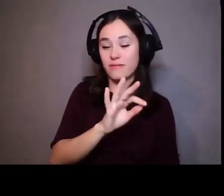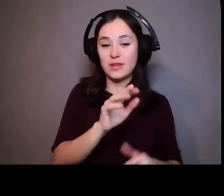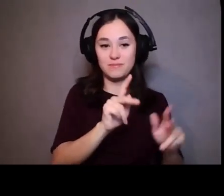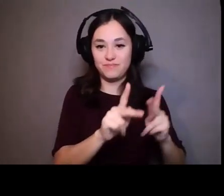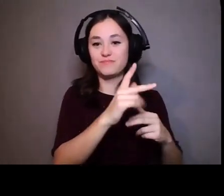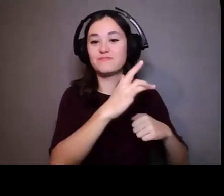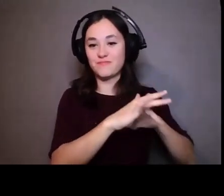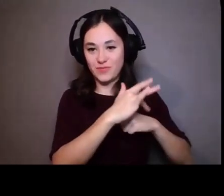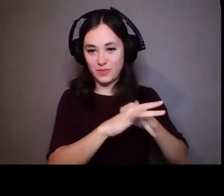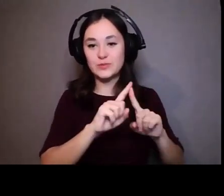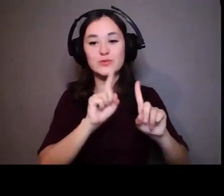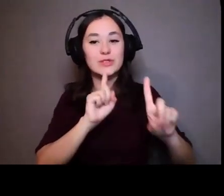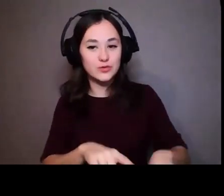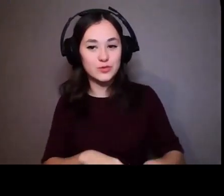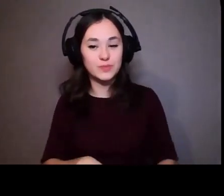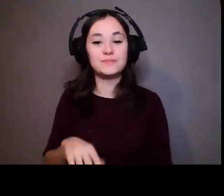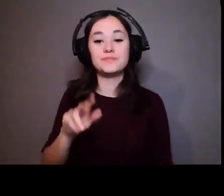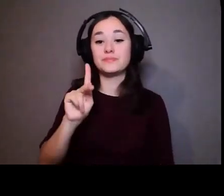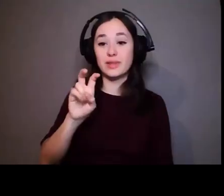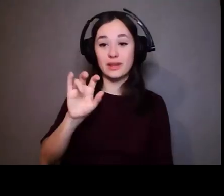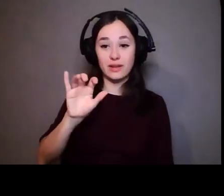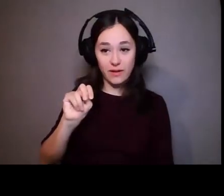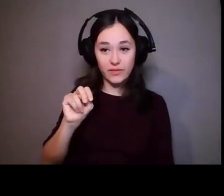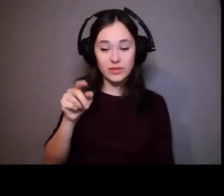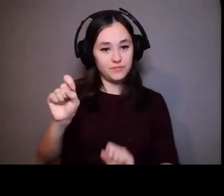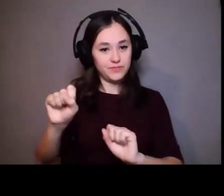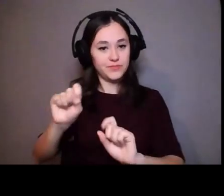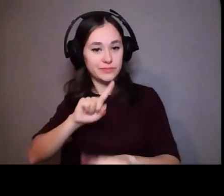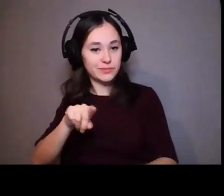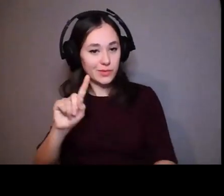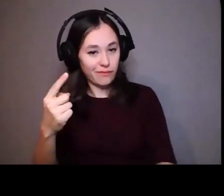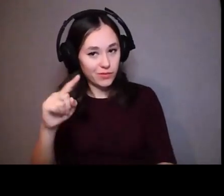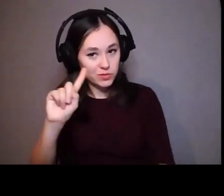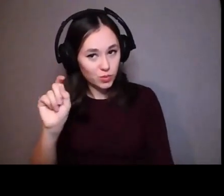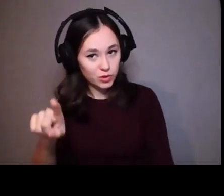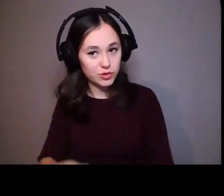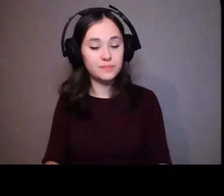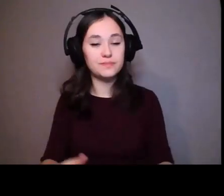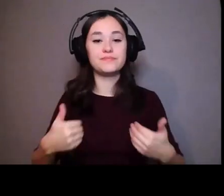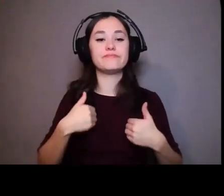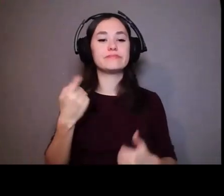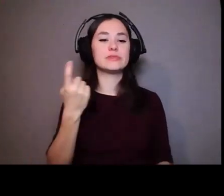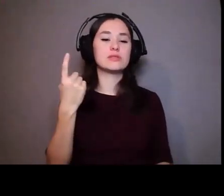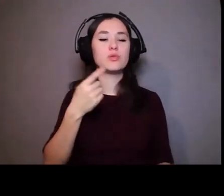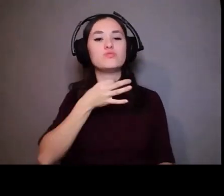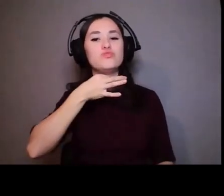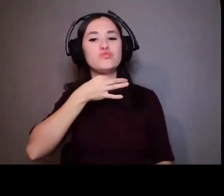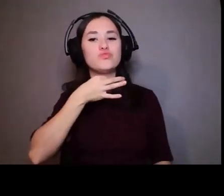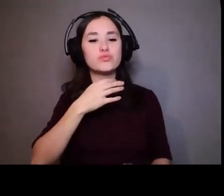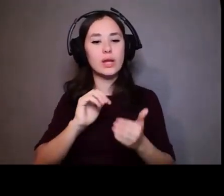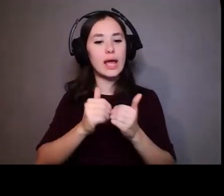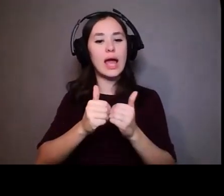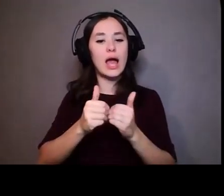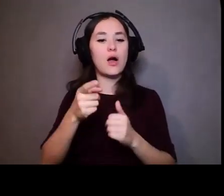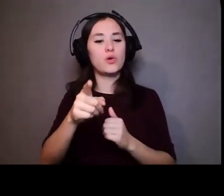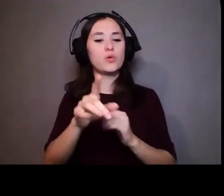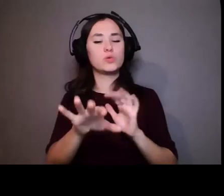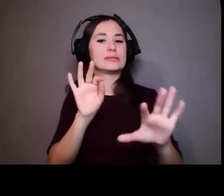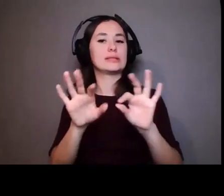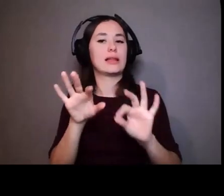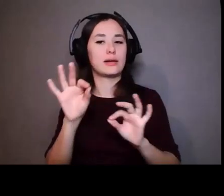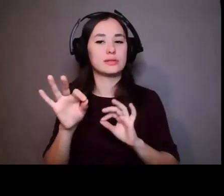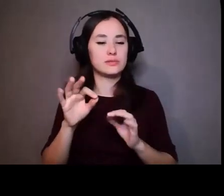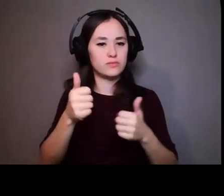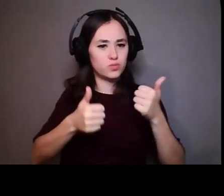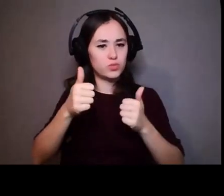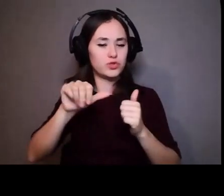give the first question to you, and we have a participant who would like to know how you selected the comparator states.